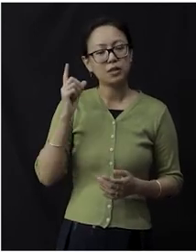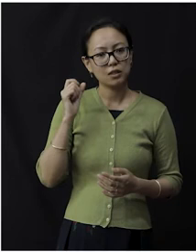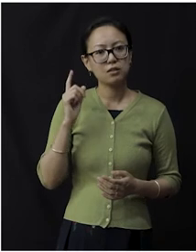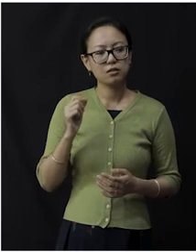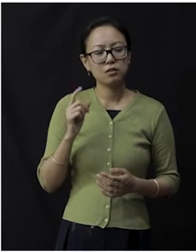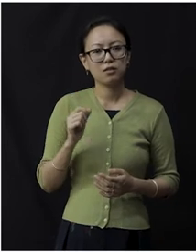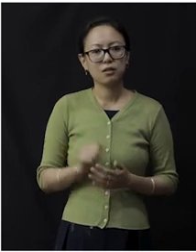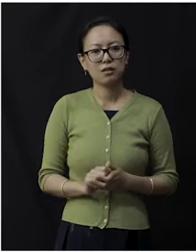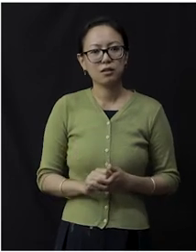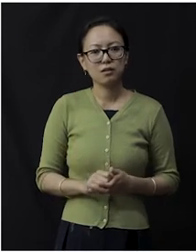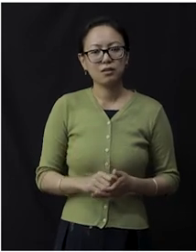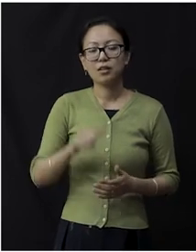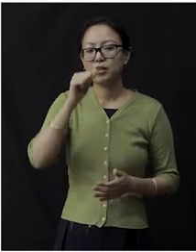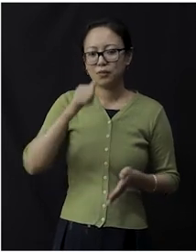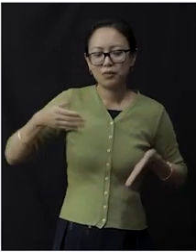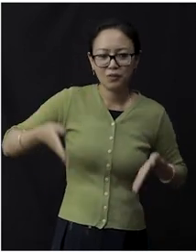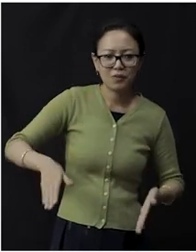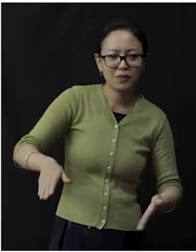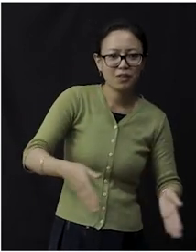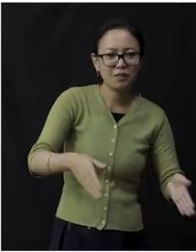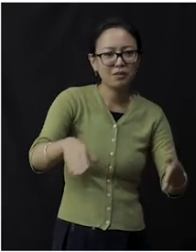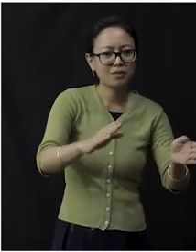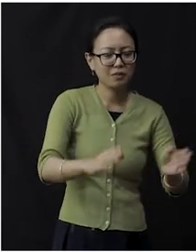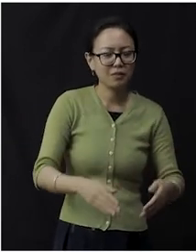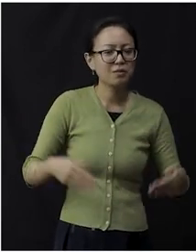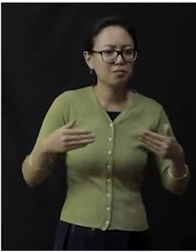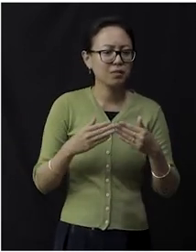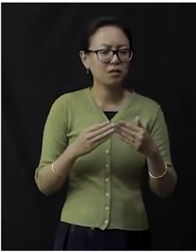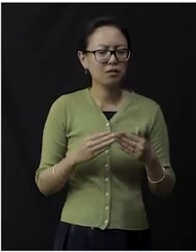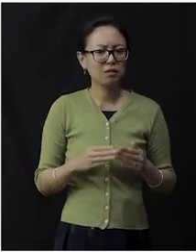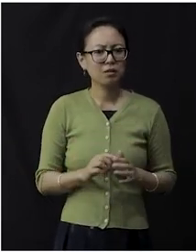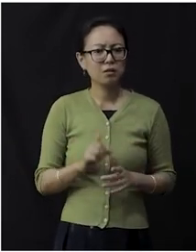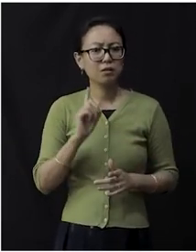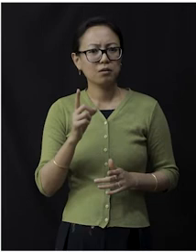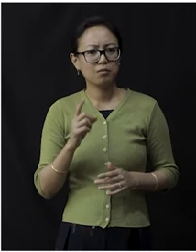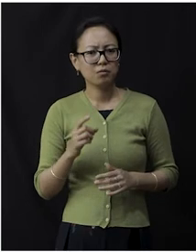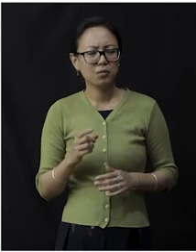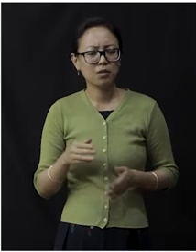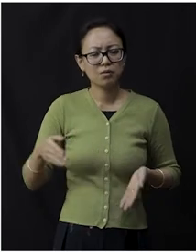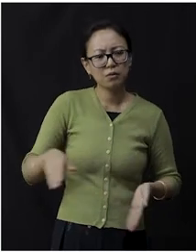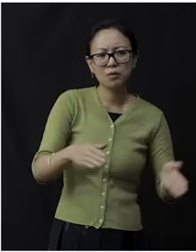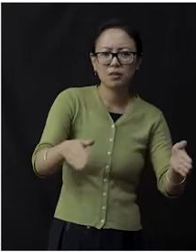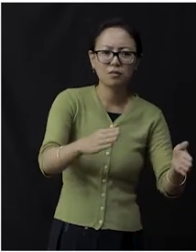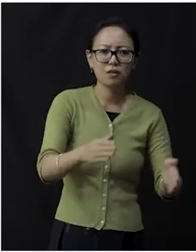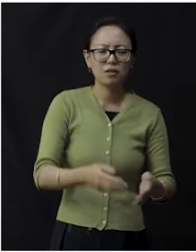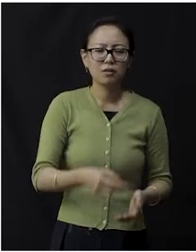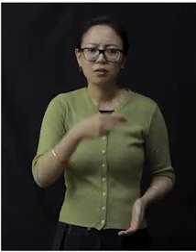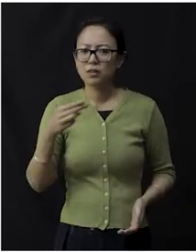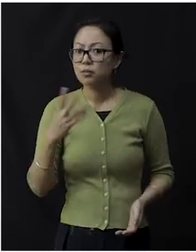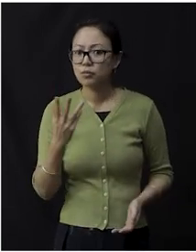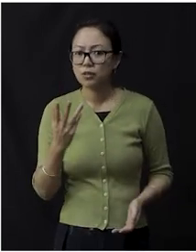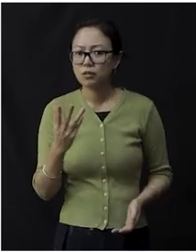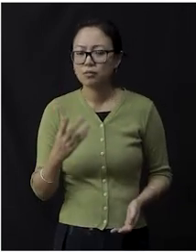Yes, there was that river. There was that river. What was that river's name? Limpopo River. So that's